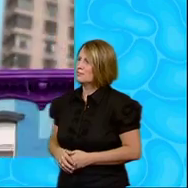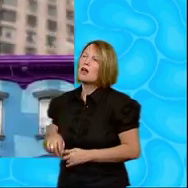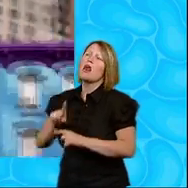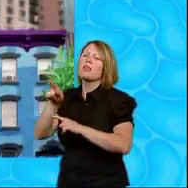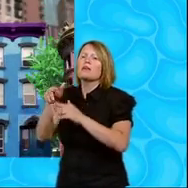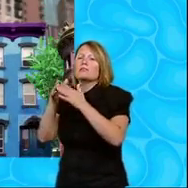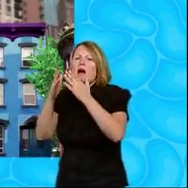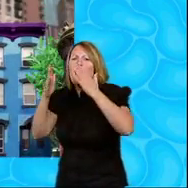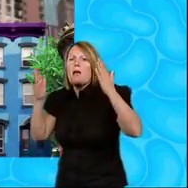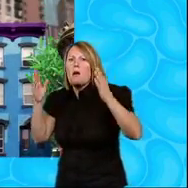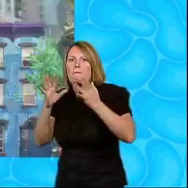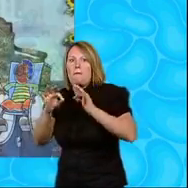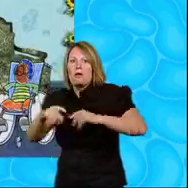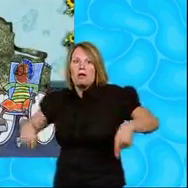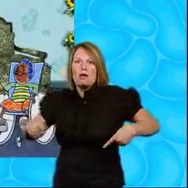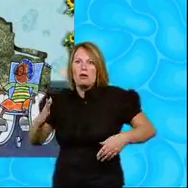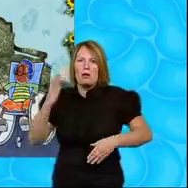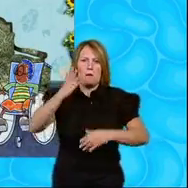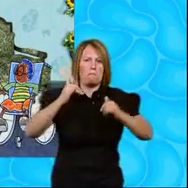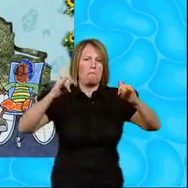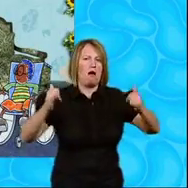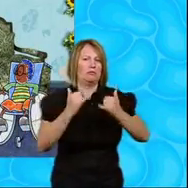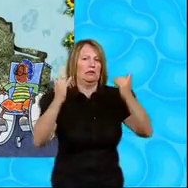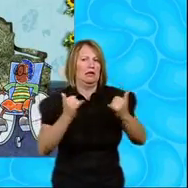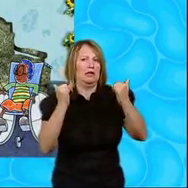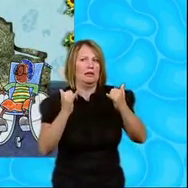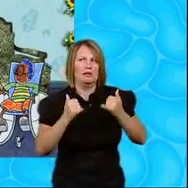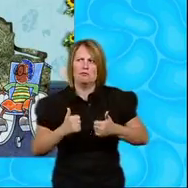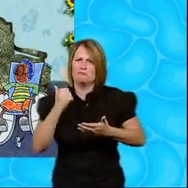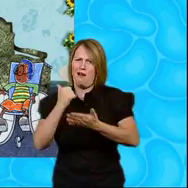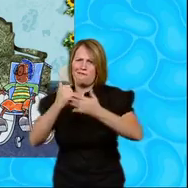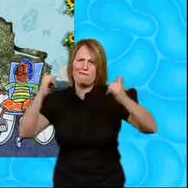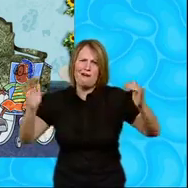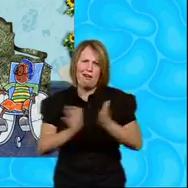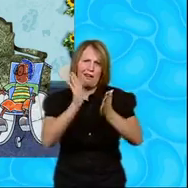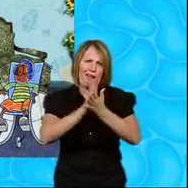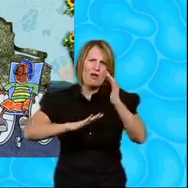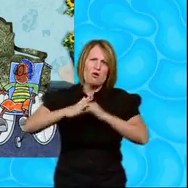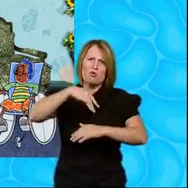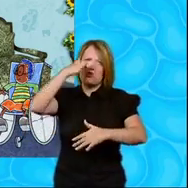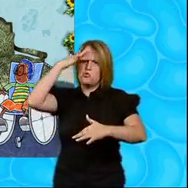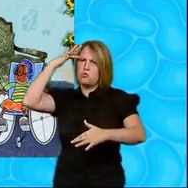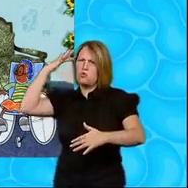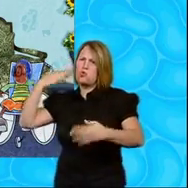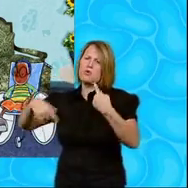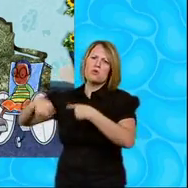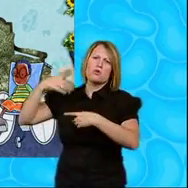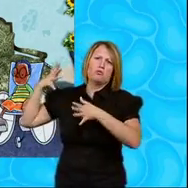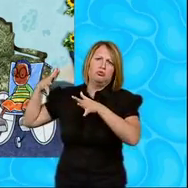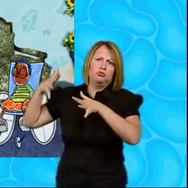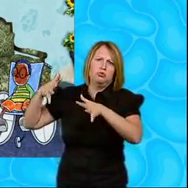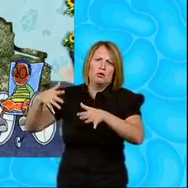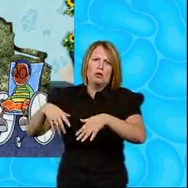Later that day, Bobby was at Abby McTabby's birthday party. It was great fun until a heat wave hit Great Big City.